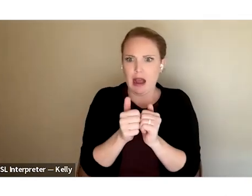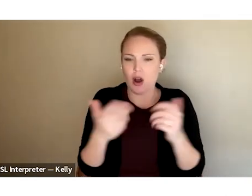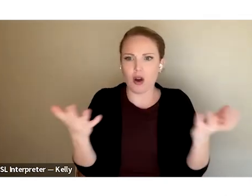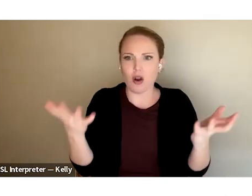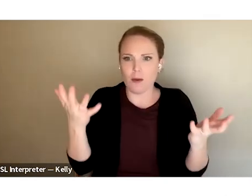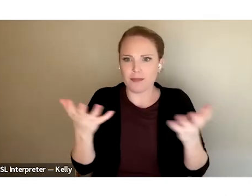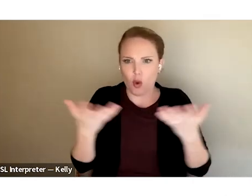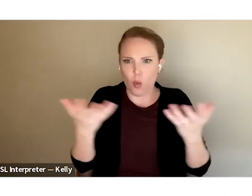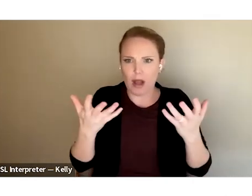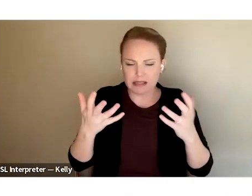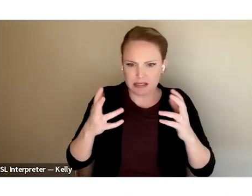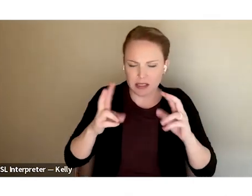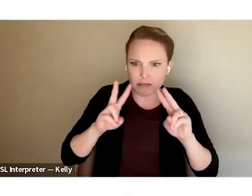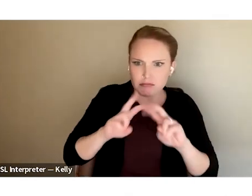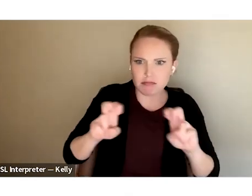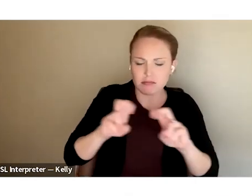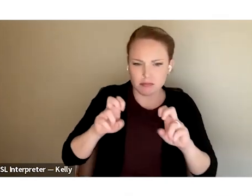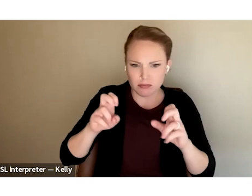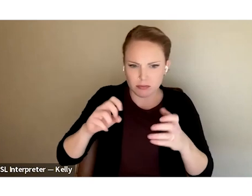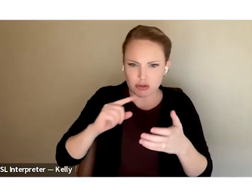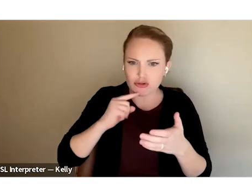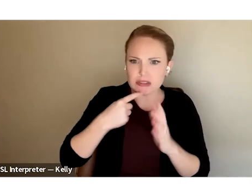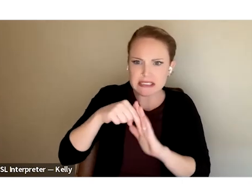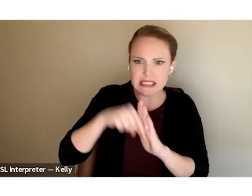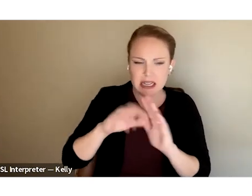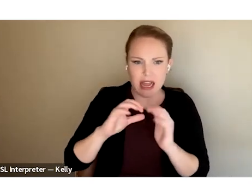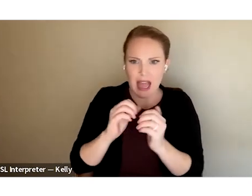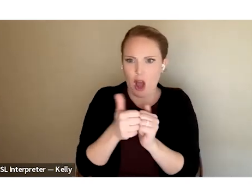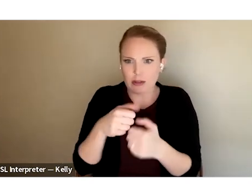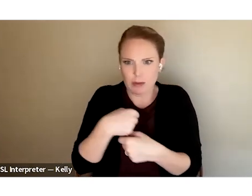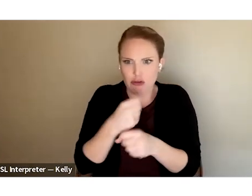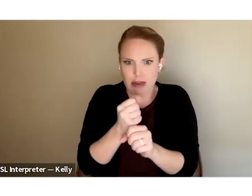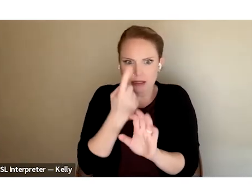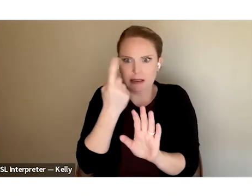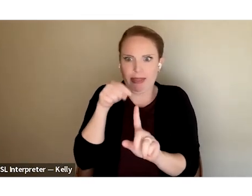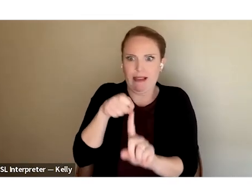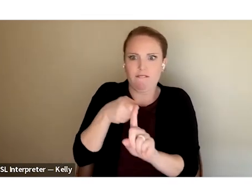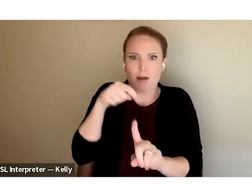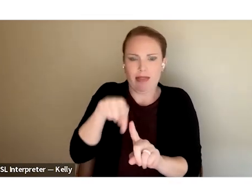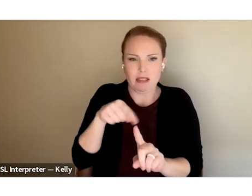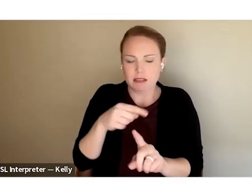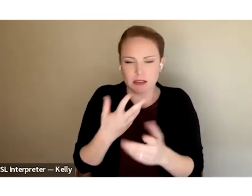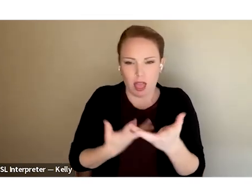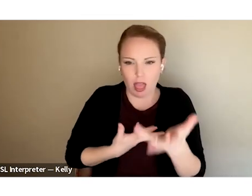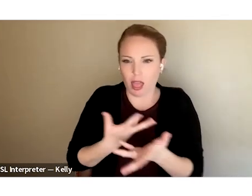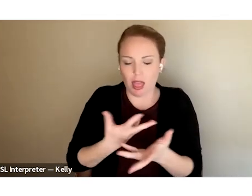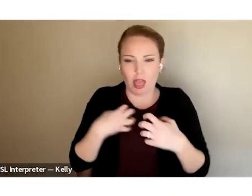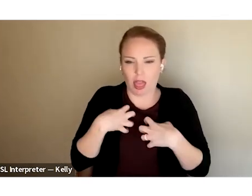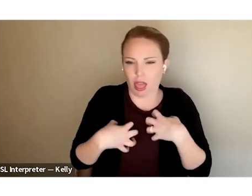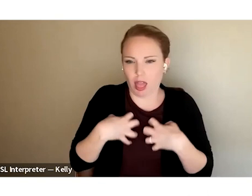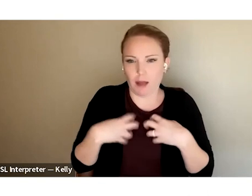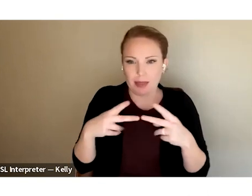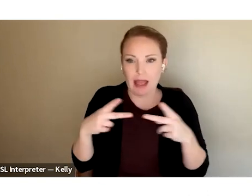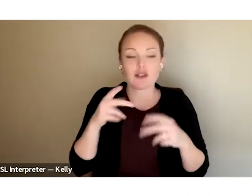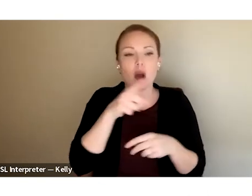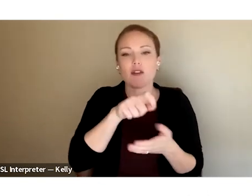is the critique, and what can we create out of it? So I wrote this article